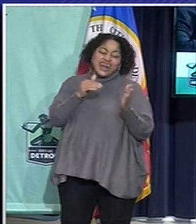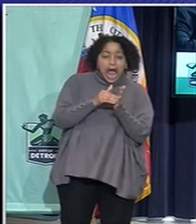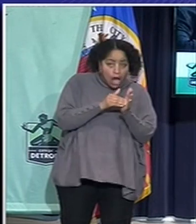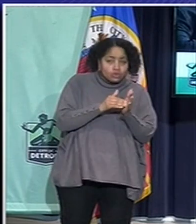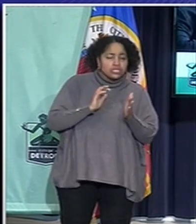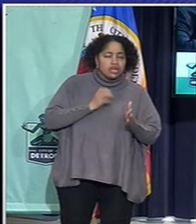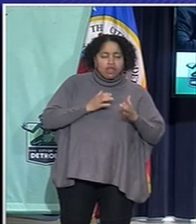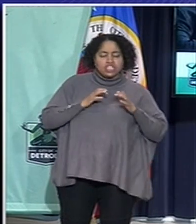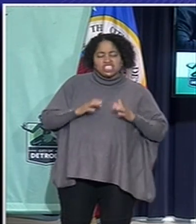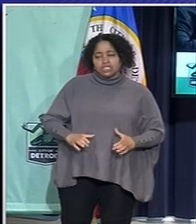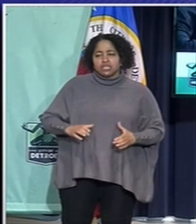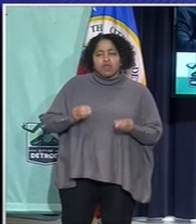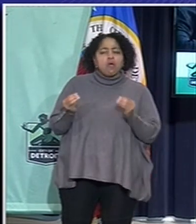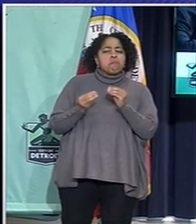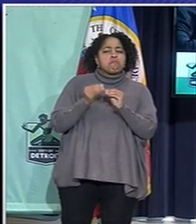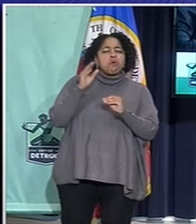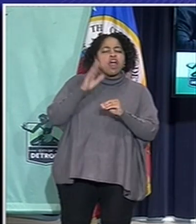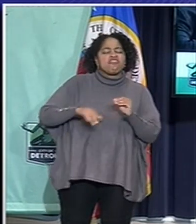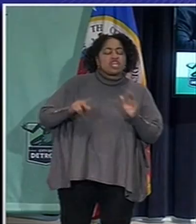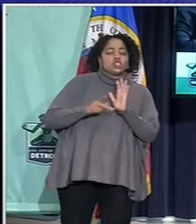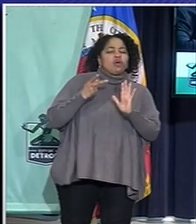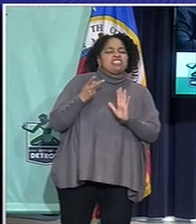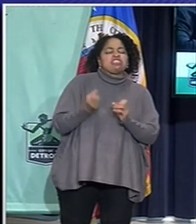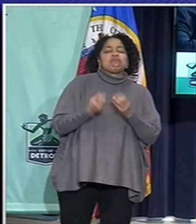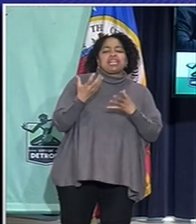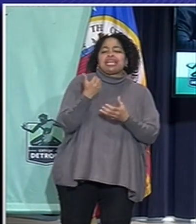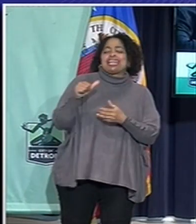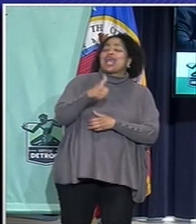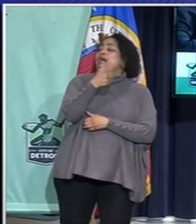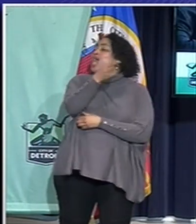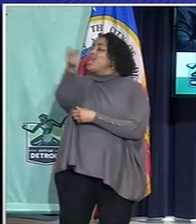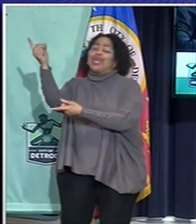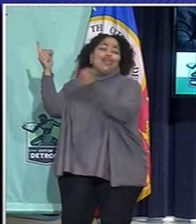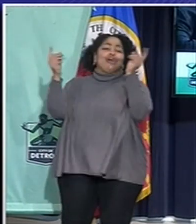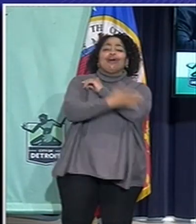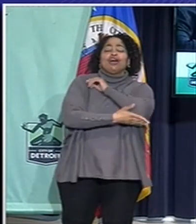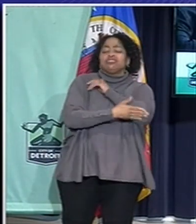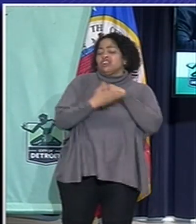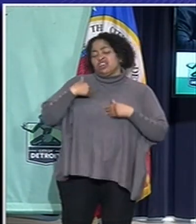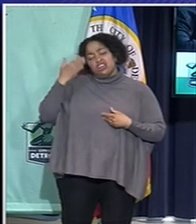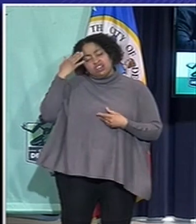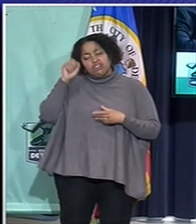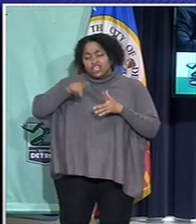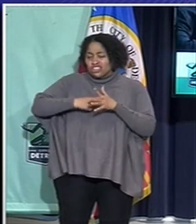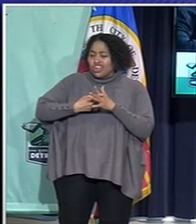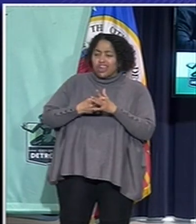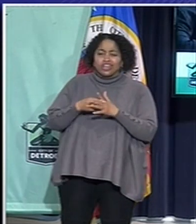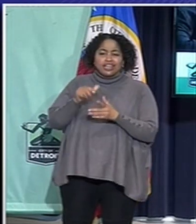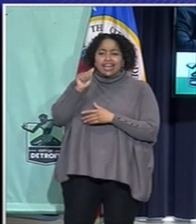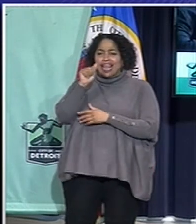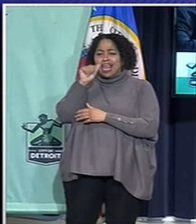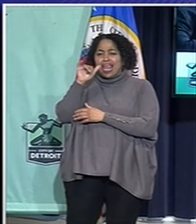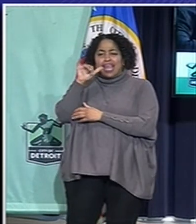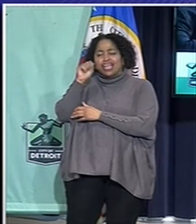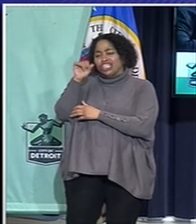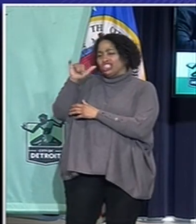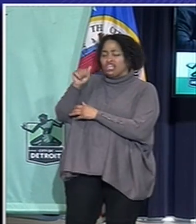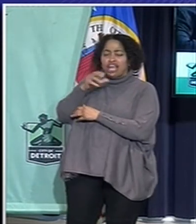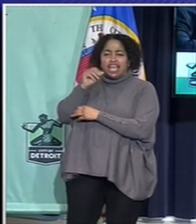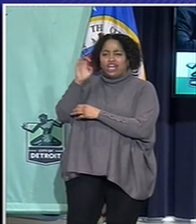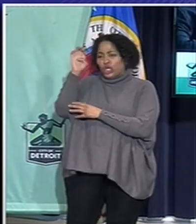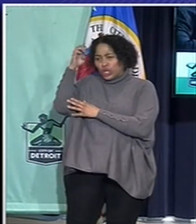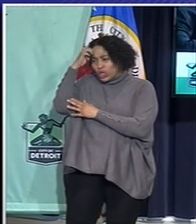than twice as many as any other country, even though it started in Asia and Europe. And how did we